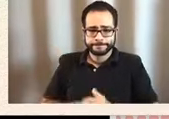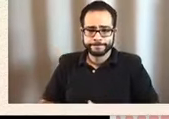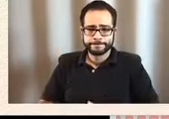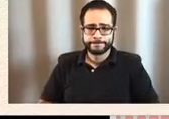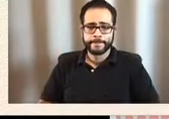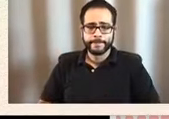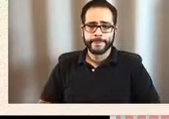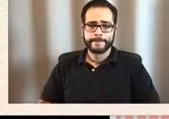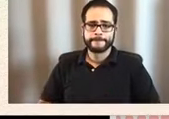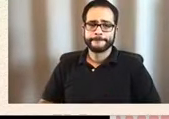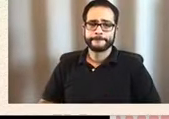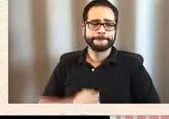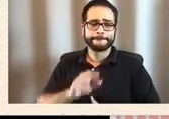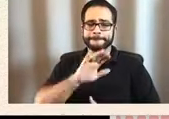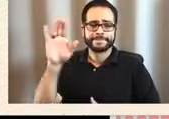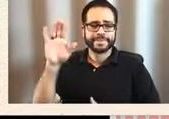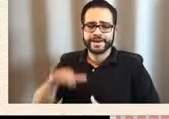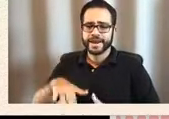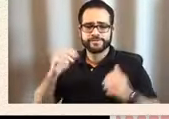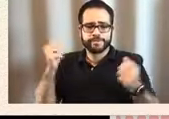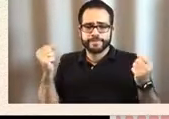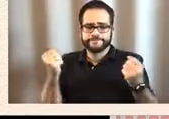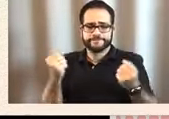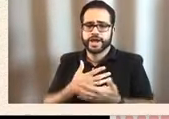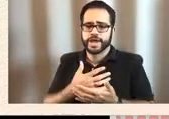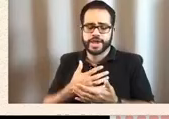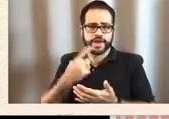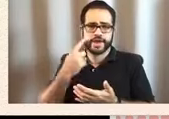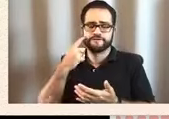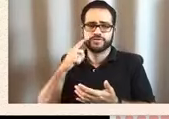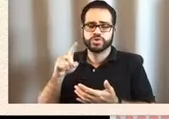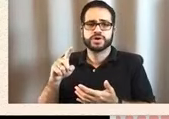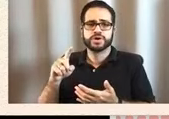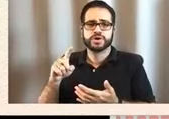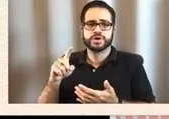Never be afraid to